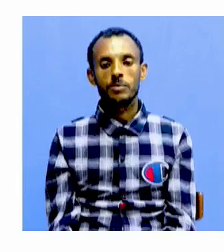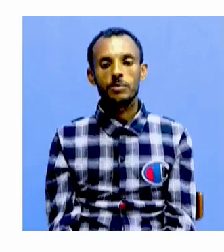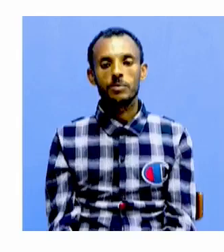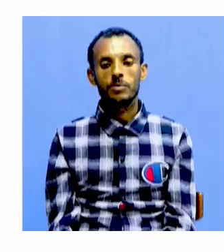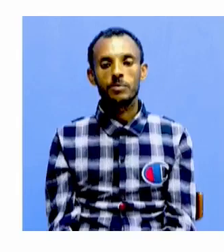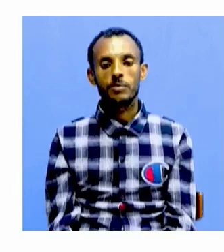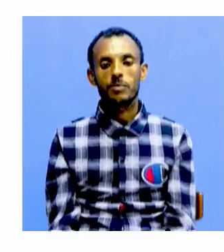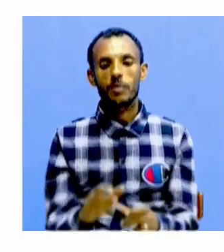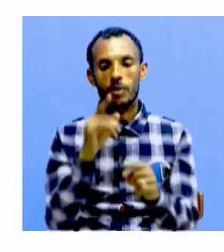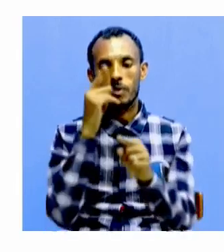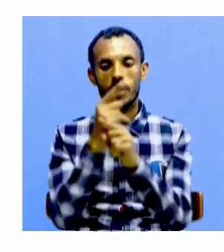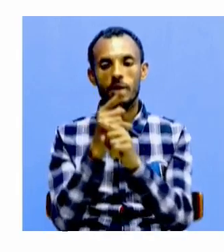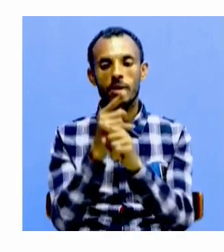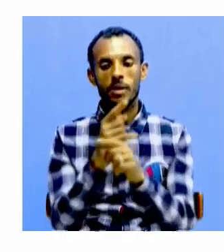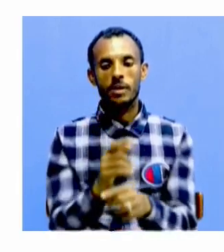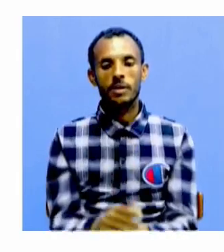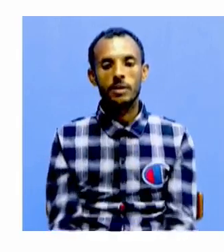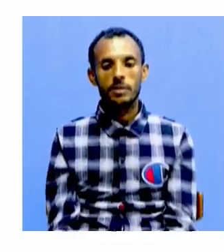All right.